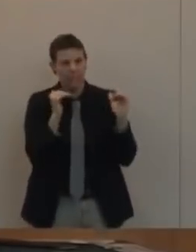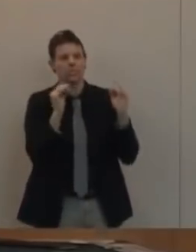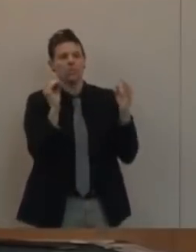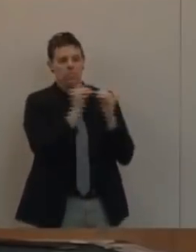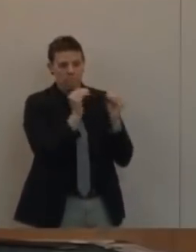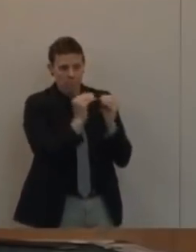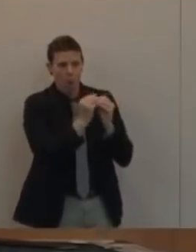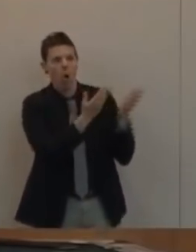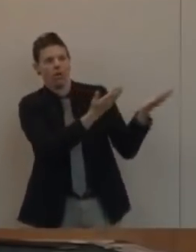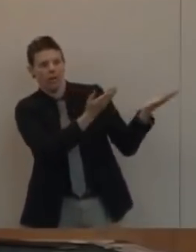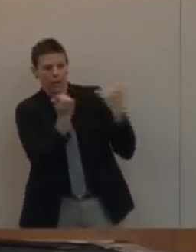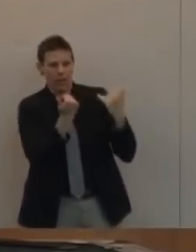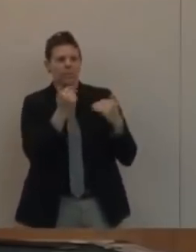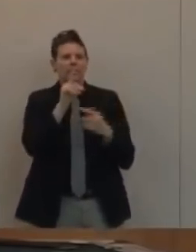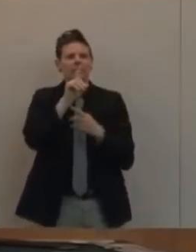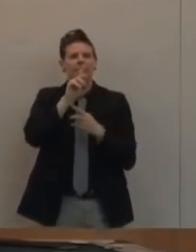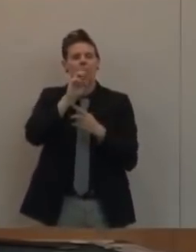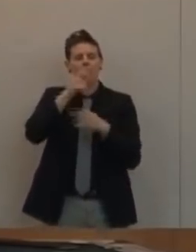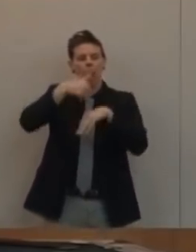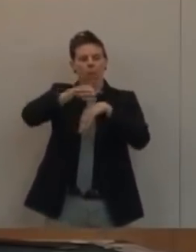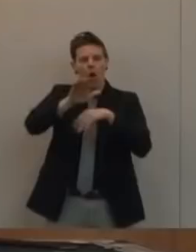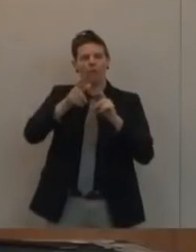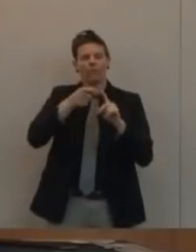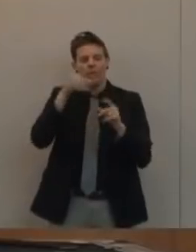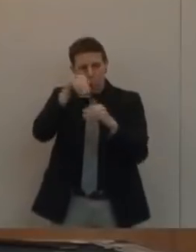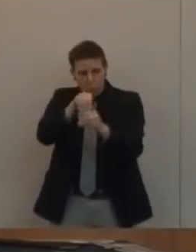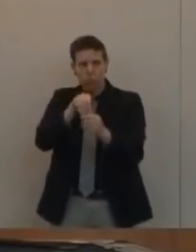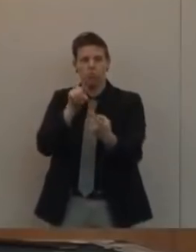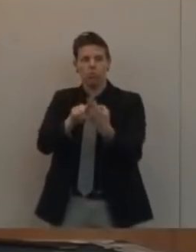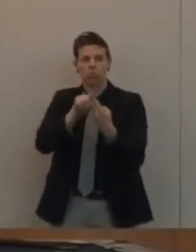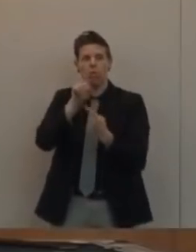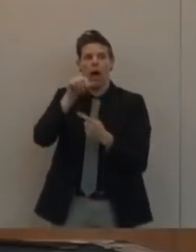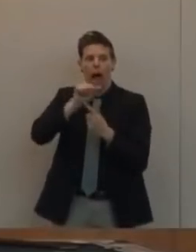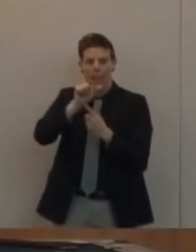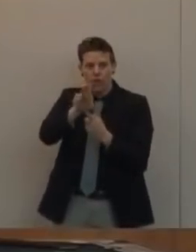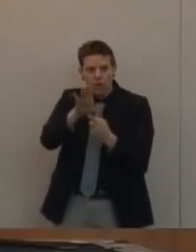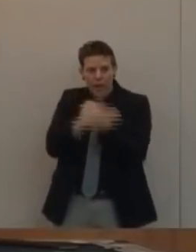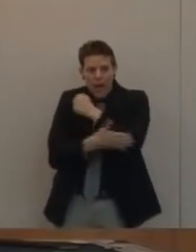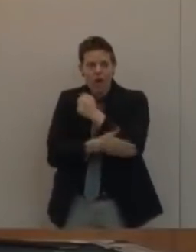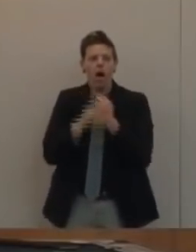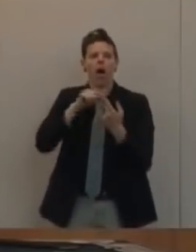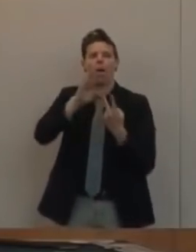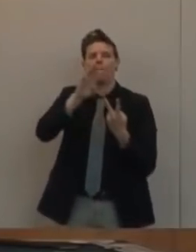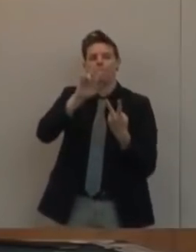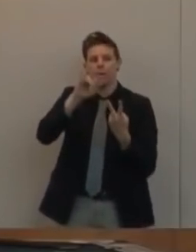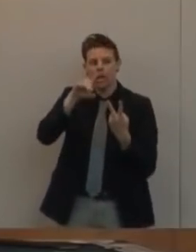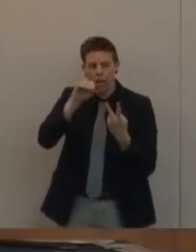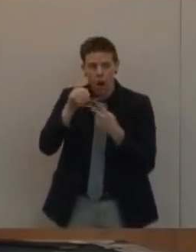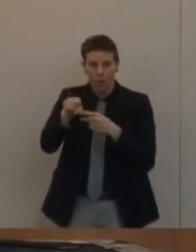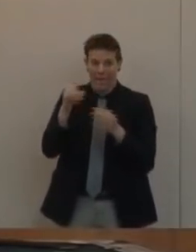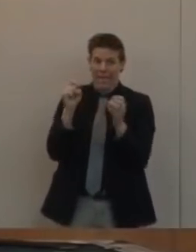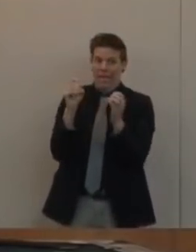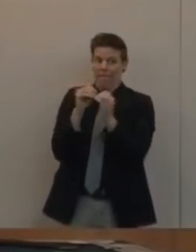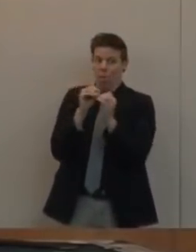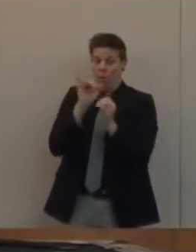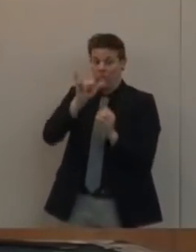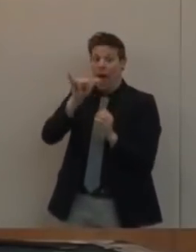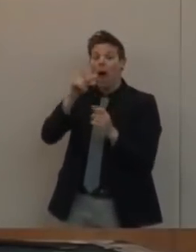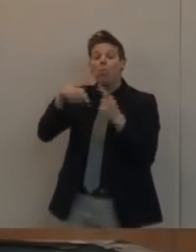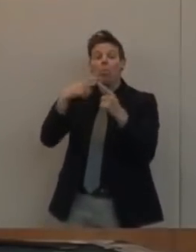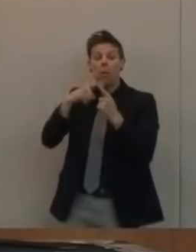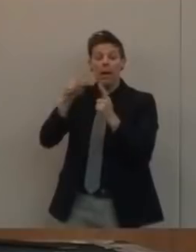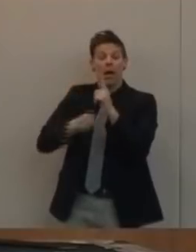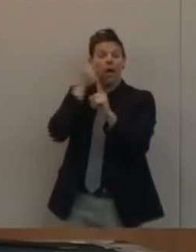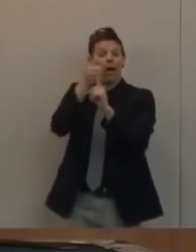in Bernalillo County, Albuquerque area, where we know we're going to need in that surge and peak more of those resources. But